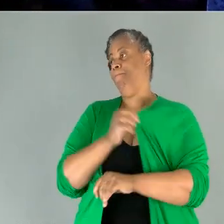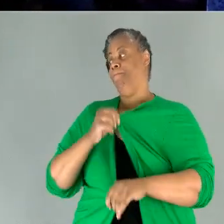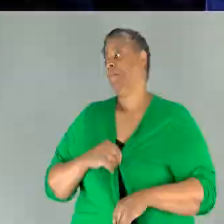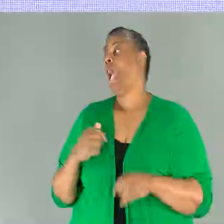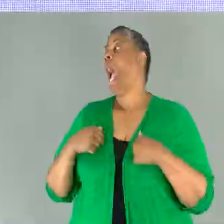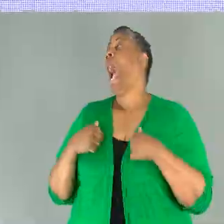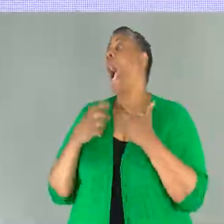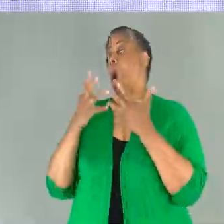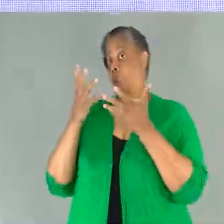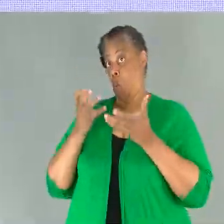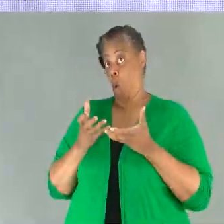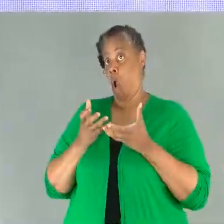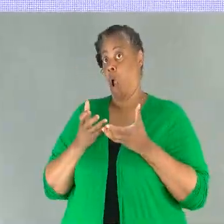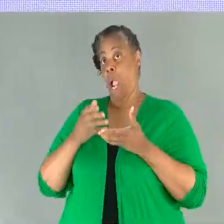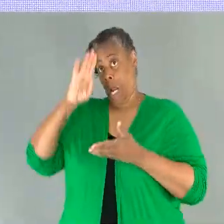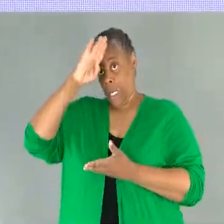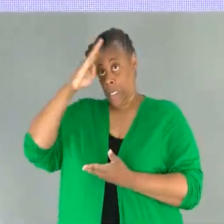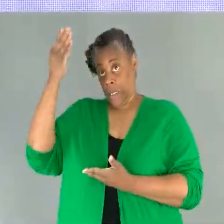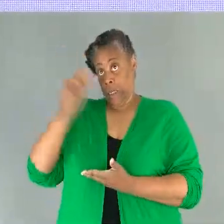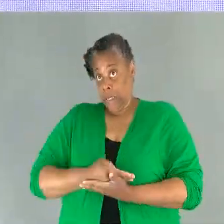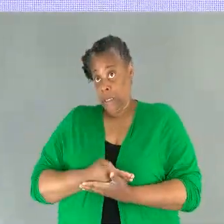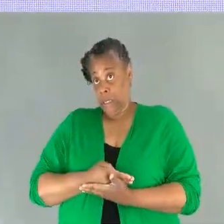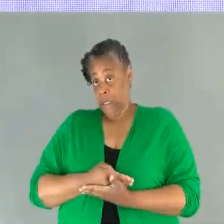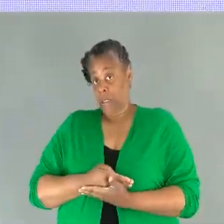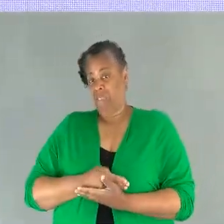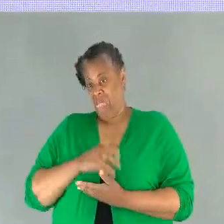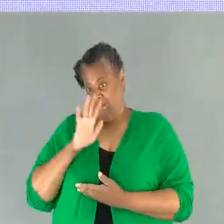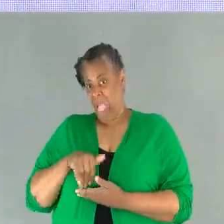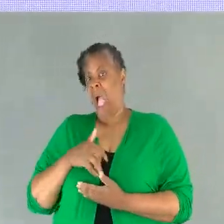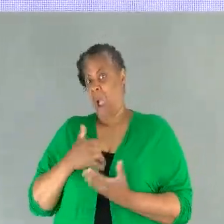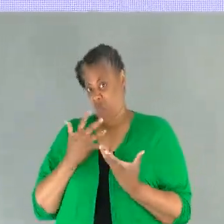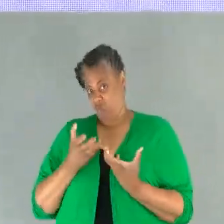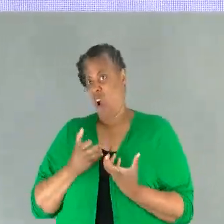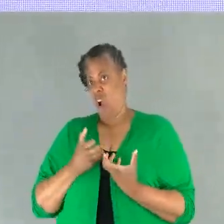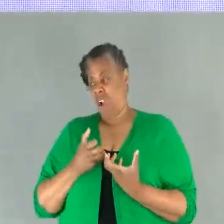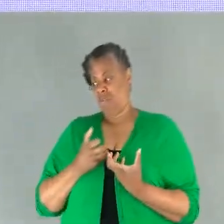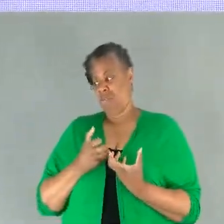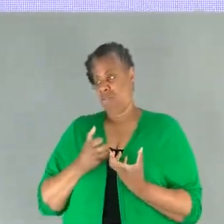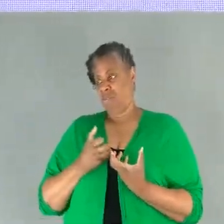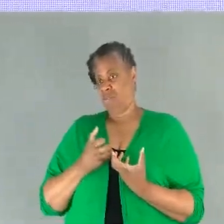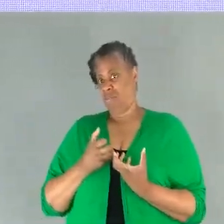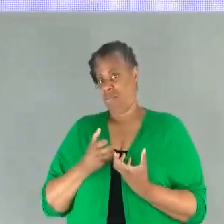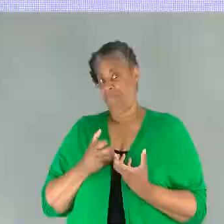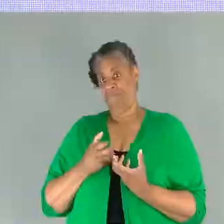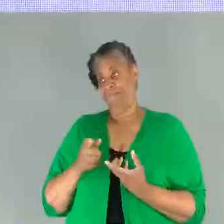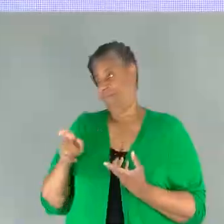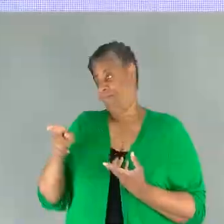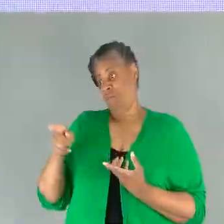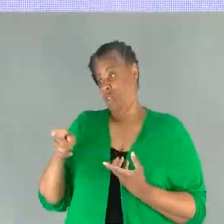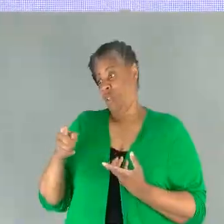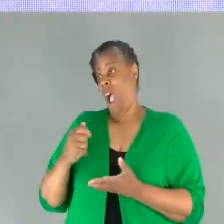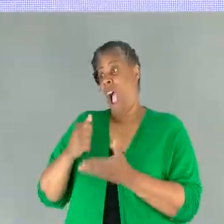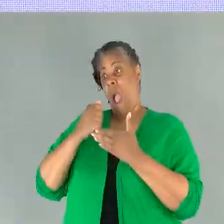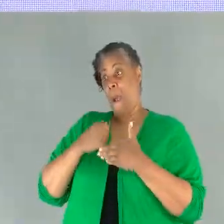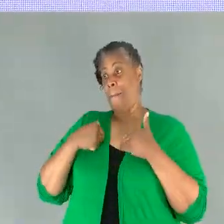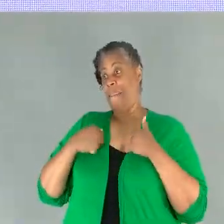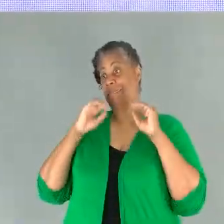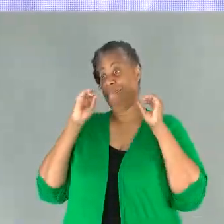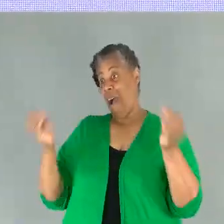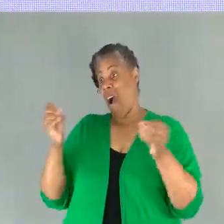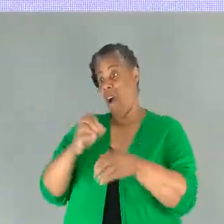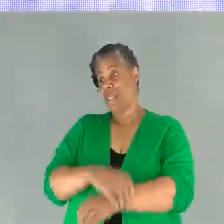I want a son. And so you aren't doing it for me,